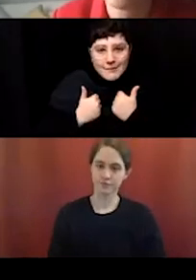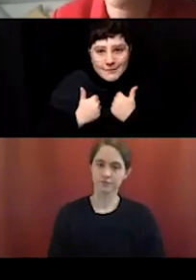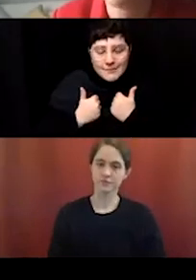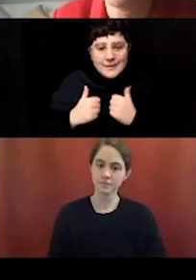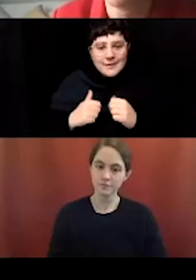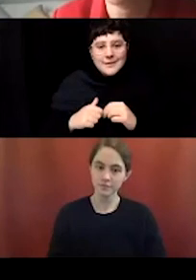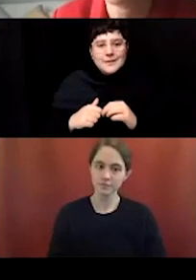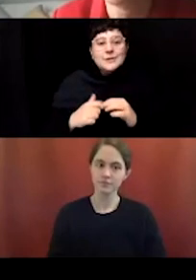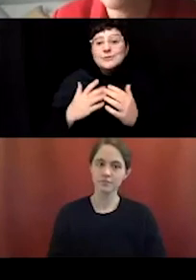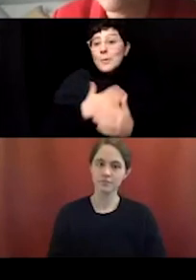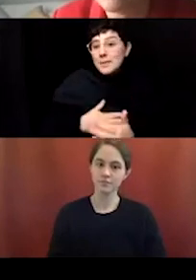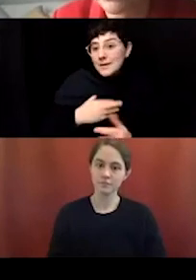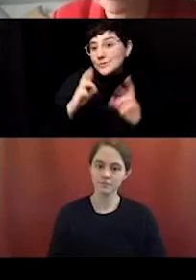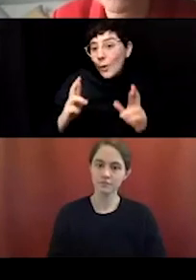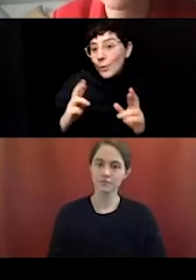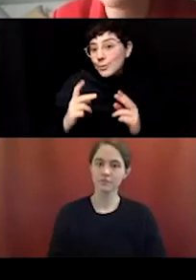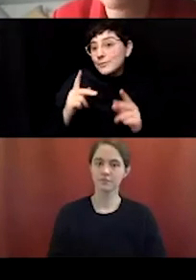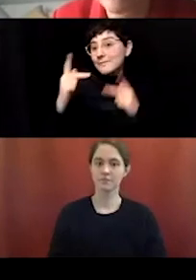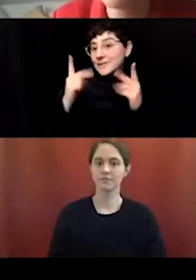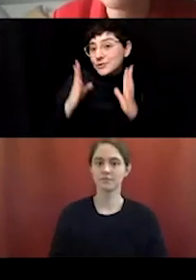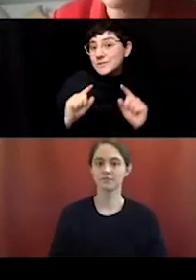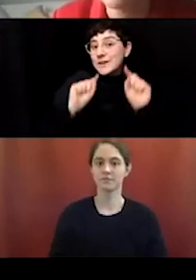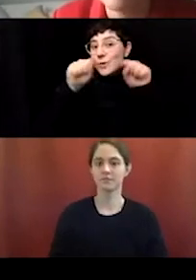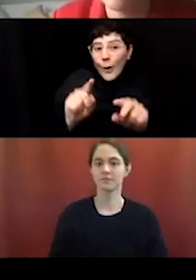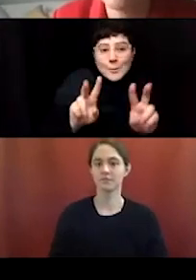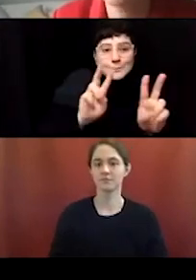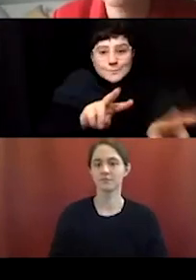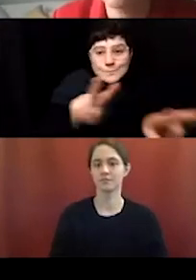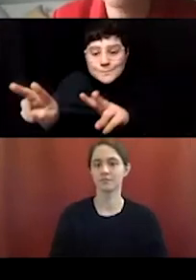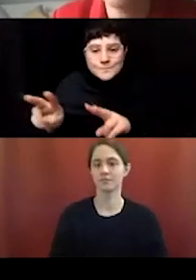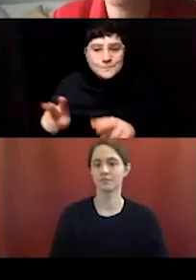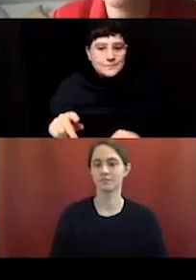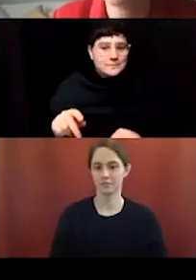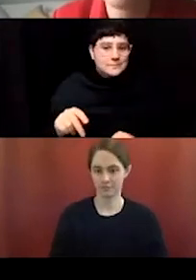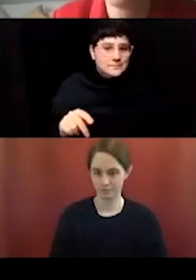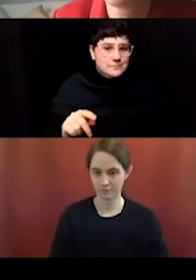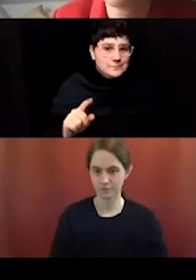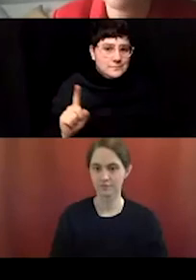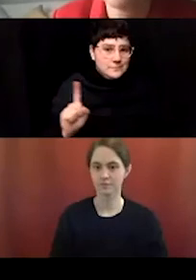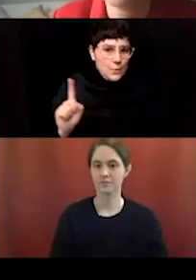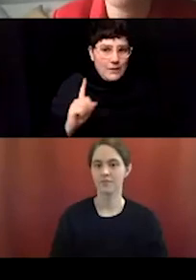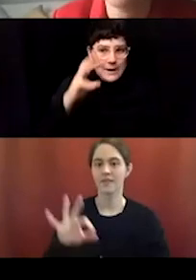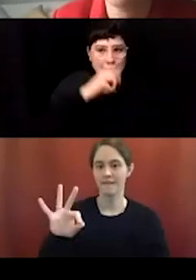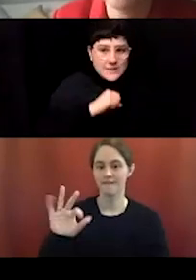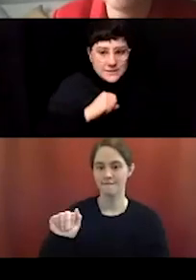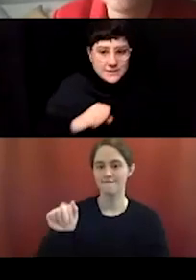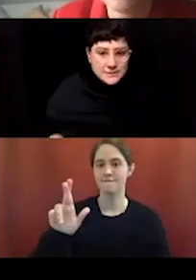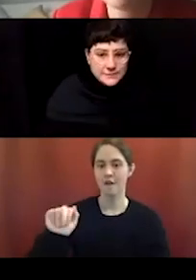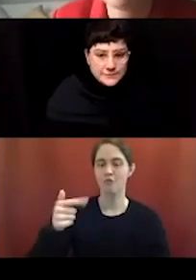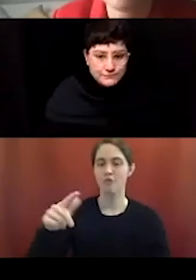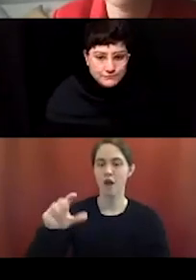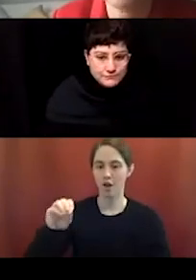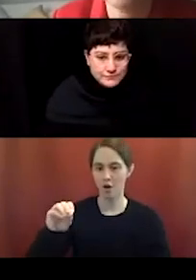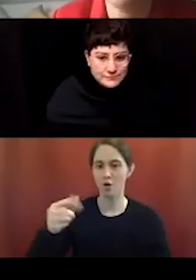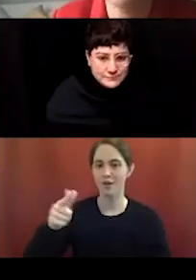Farago Gallery for Contemporary Studio Craft. And Moshe, thank you so much for being with